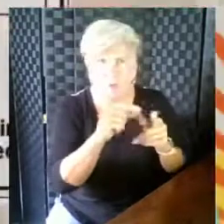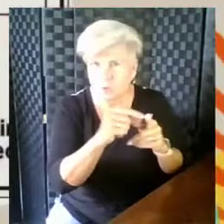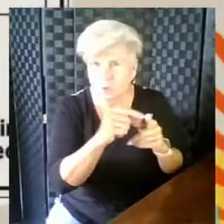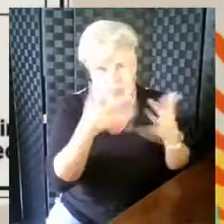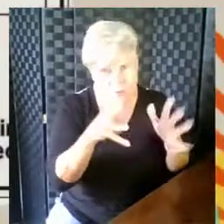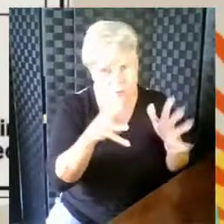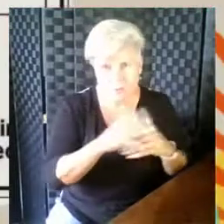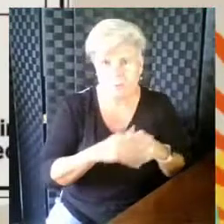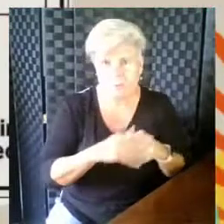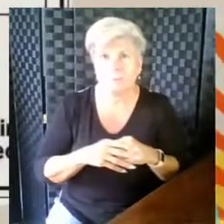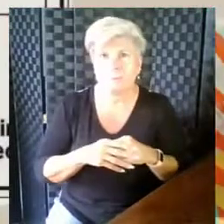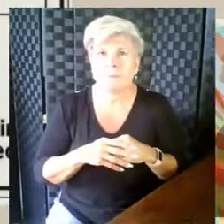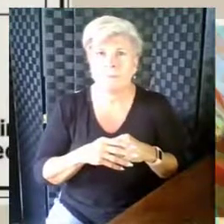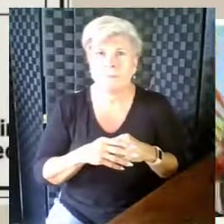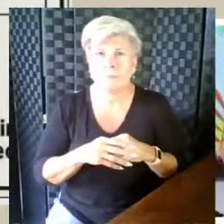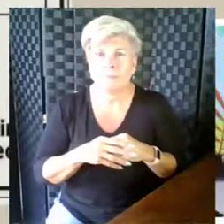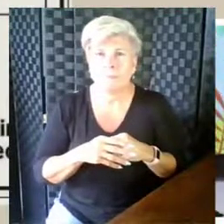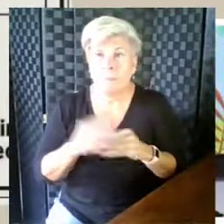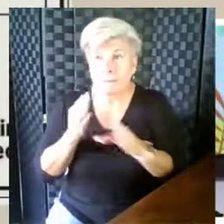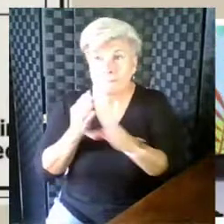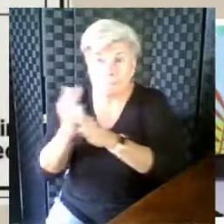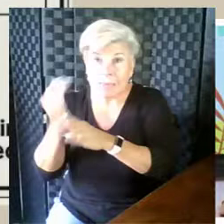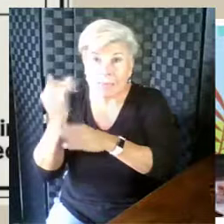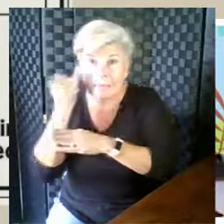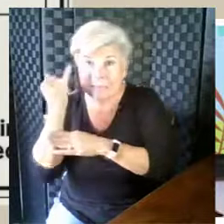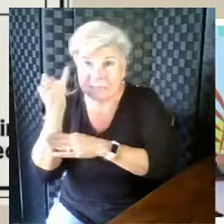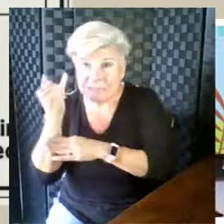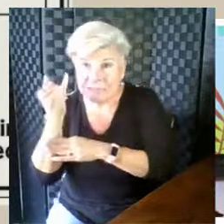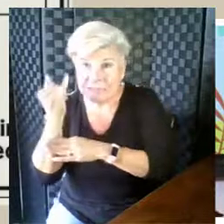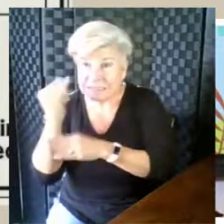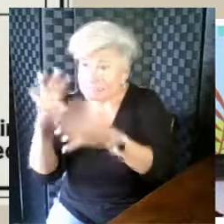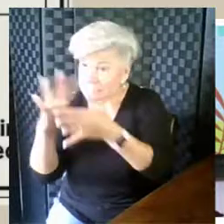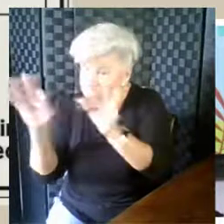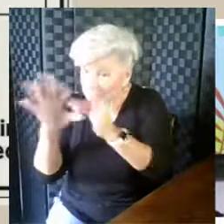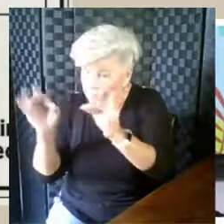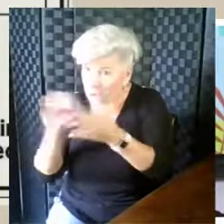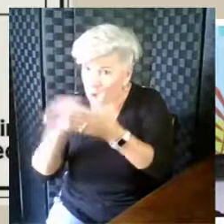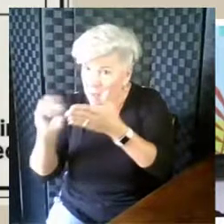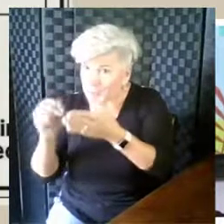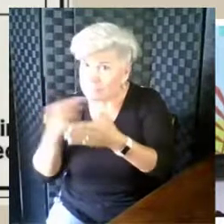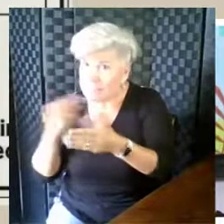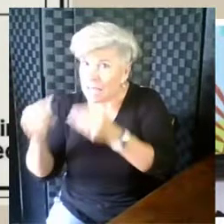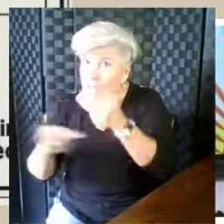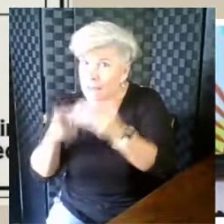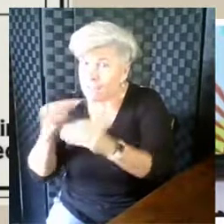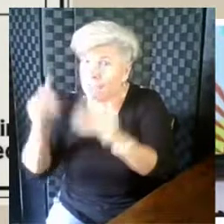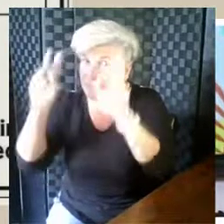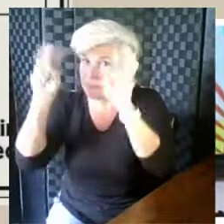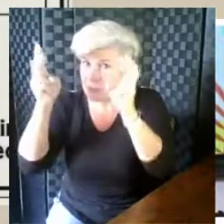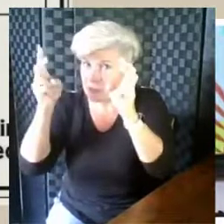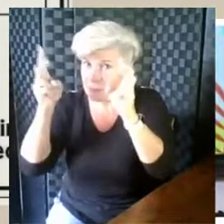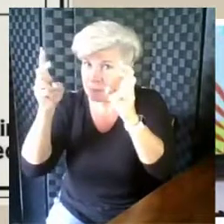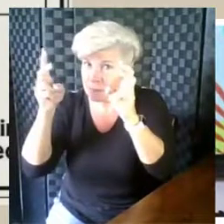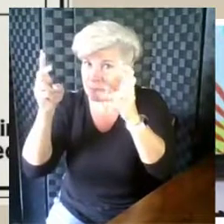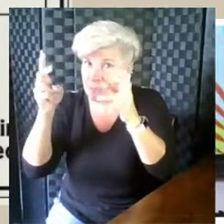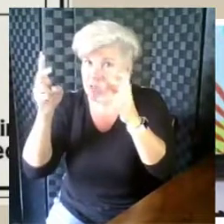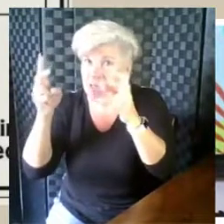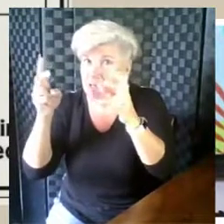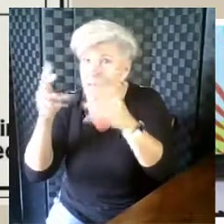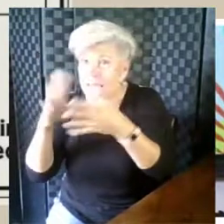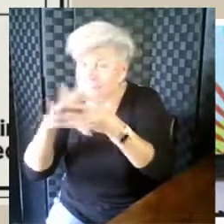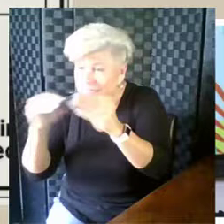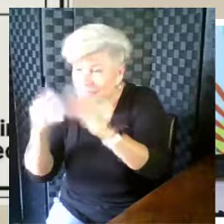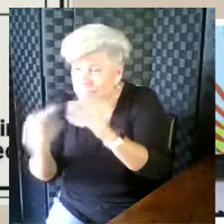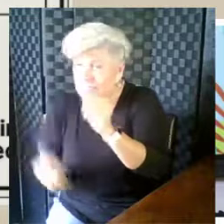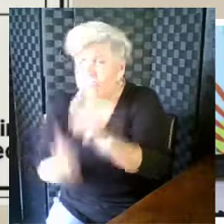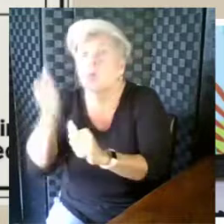words. The main idea is a statement that the author makes about the topic and what the text